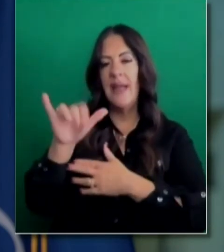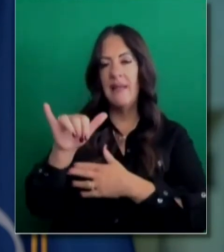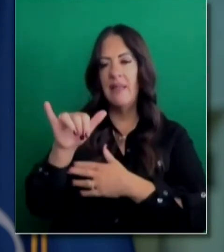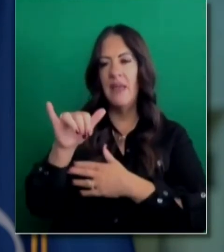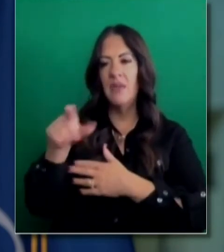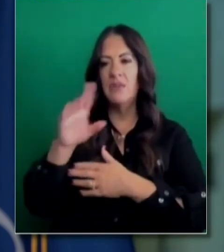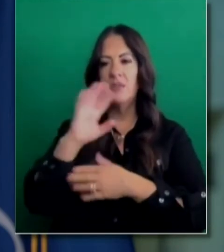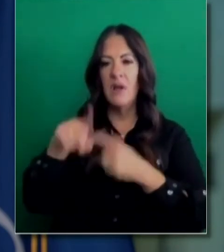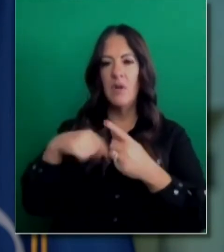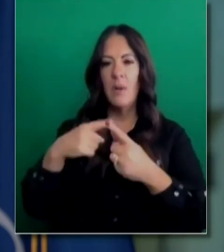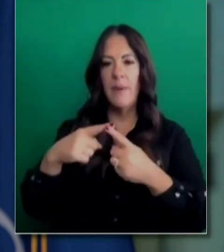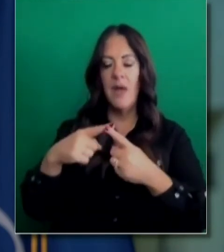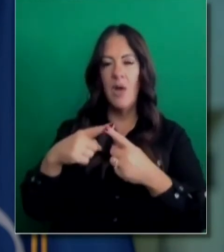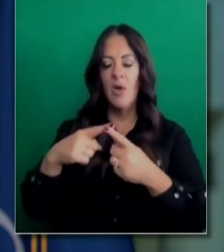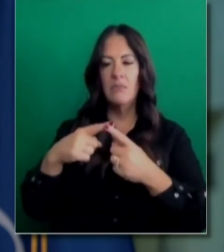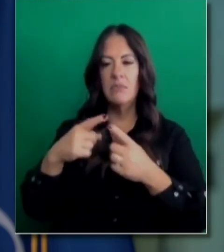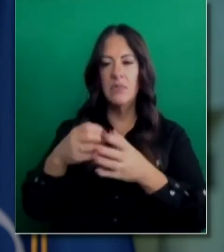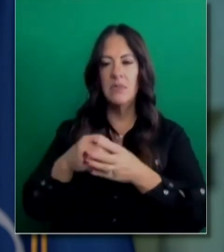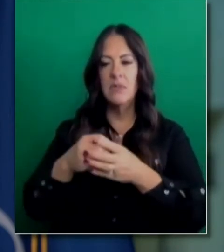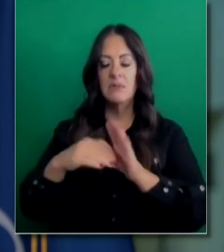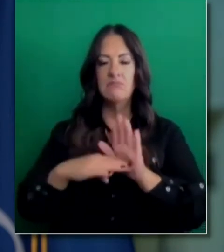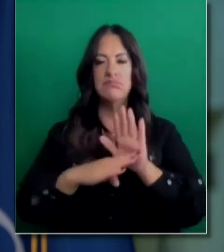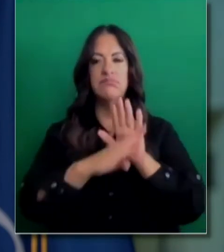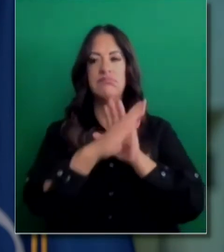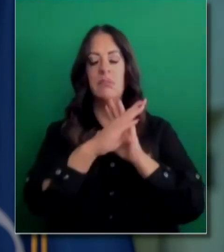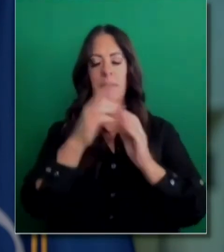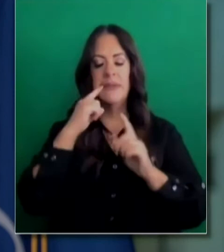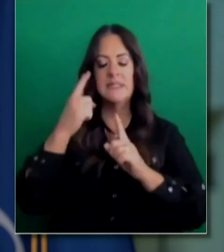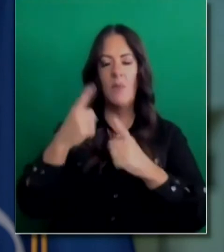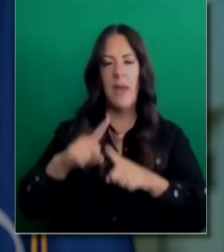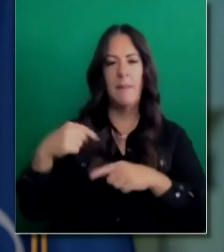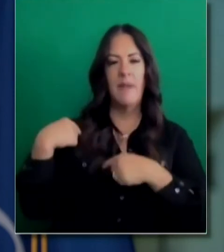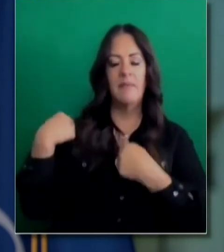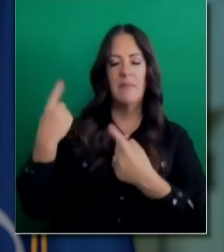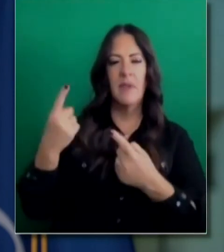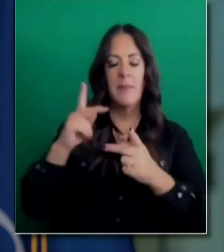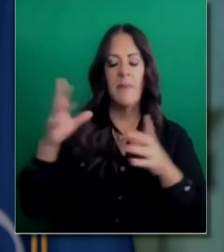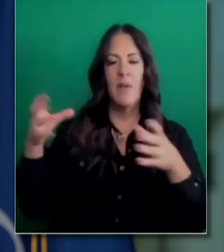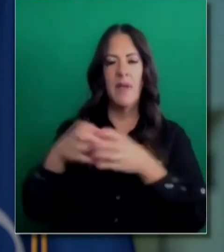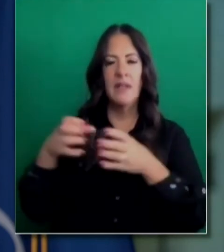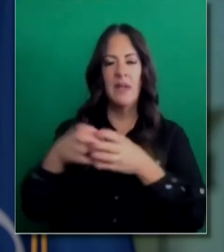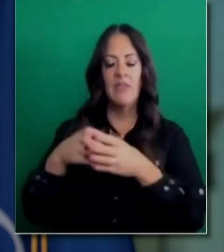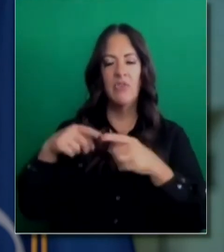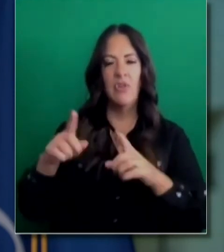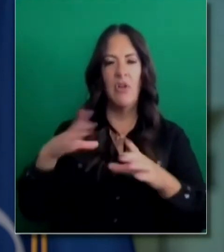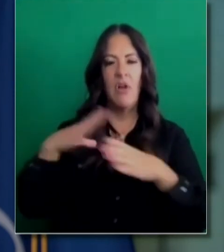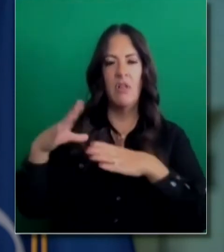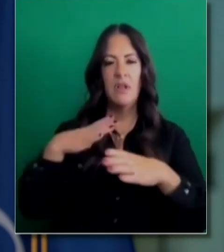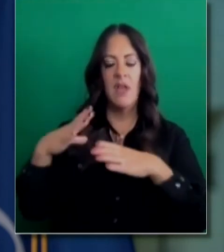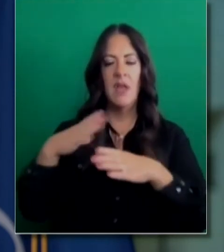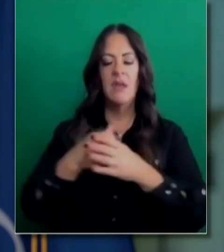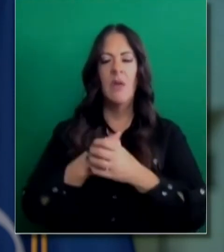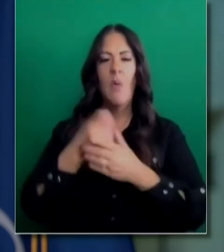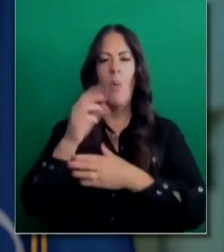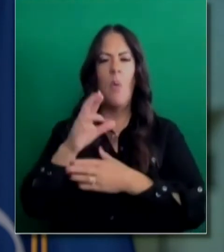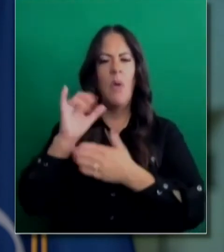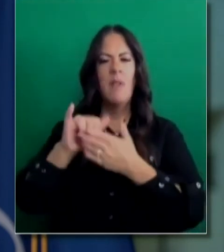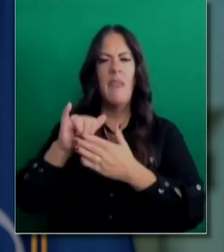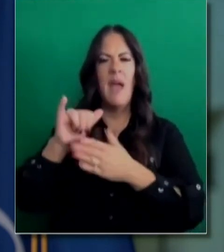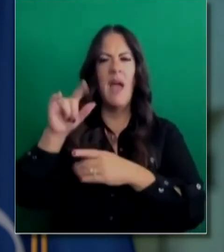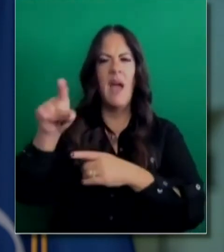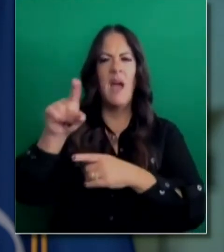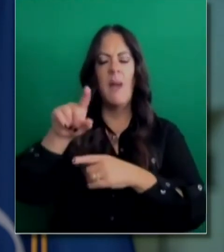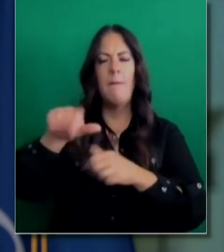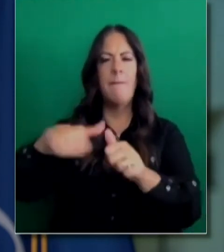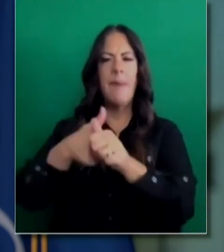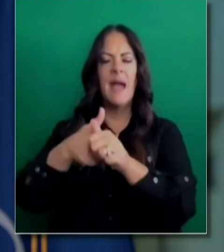surge not being as bad as feared, or is it more due to hospitals transferring out the less critical patients? Thank you. It's the right